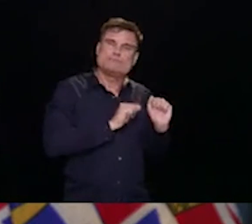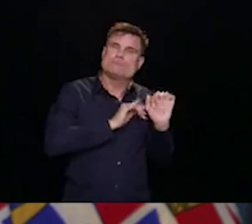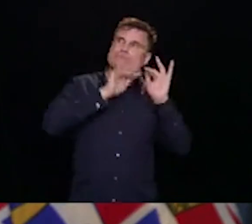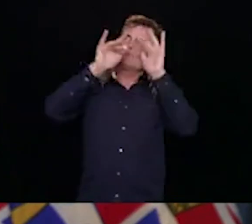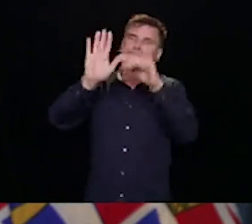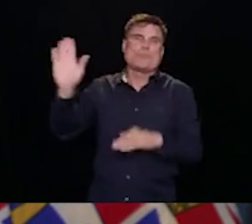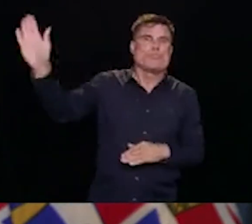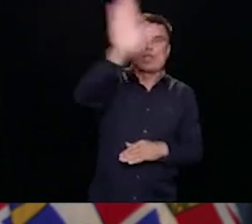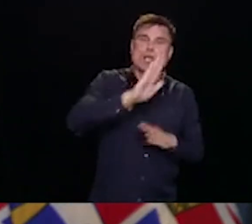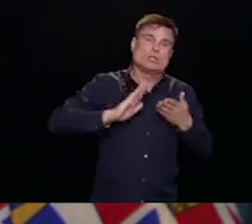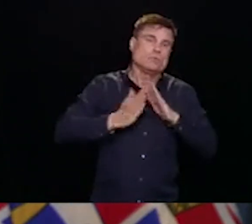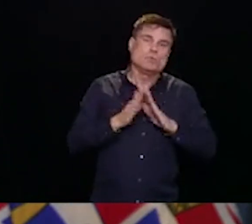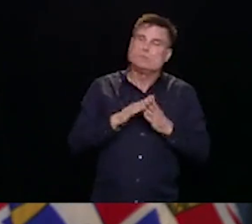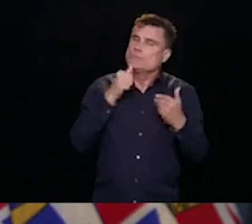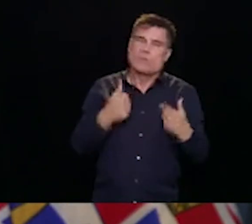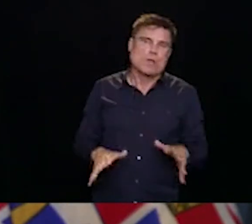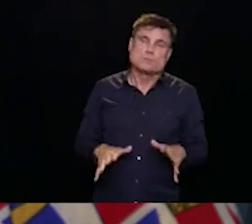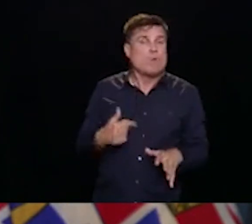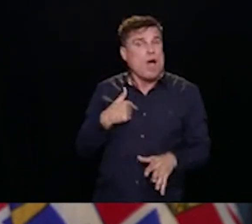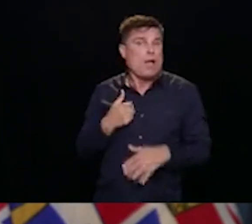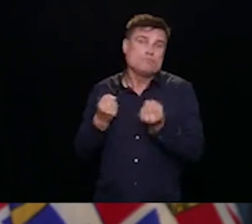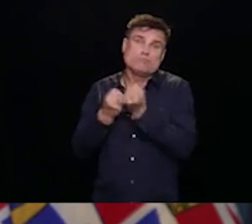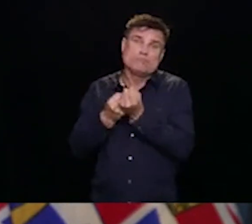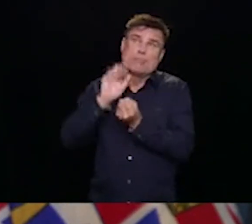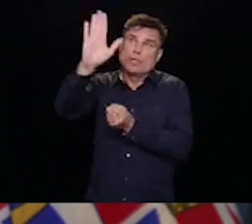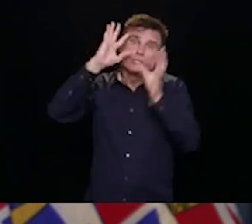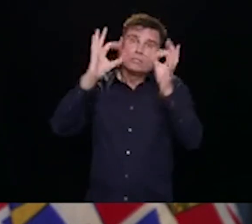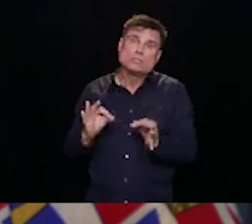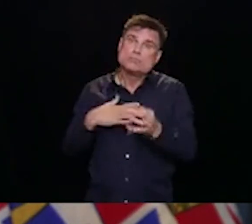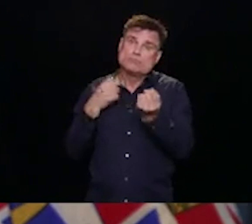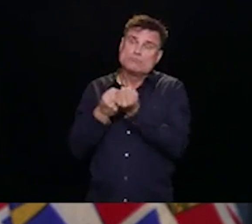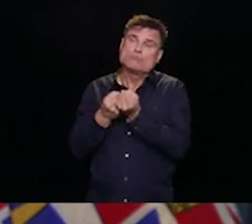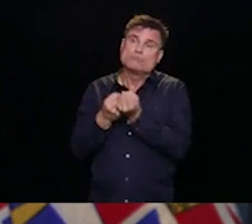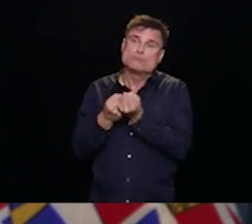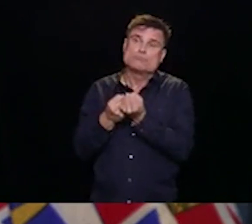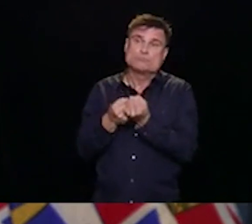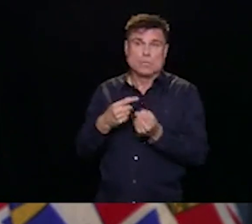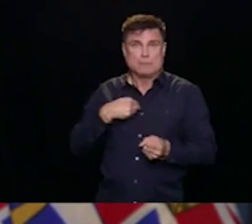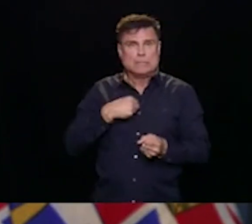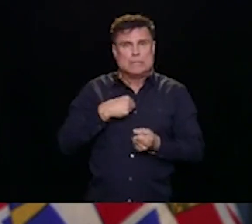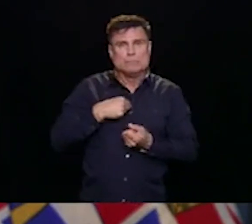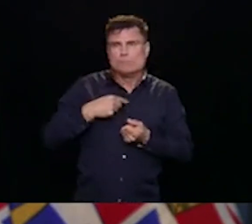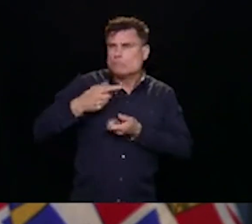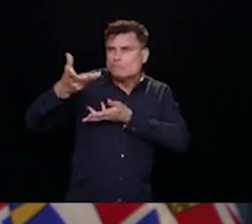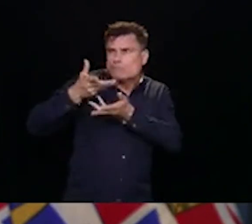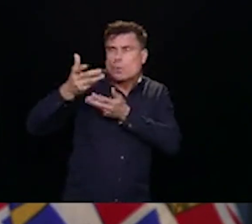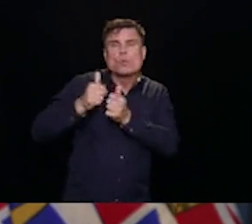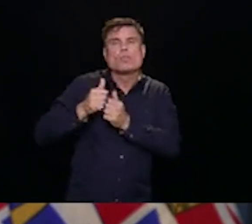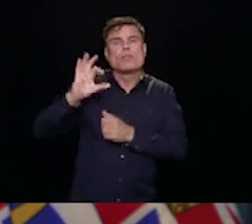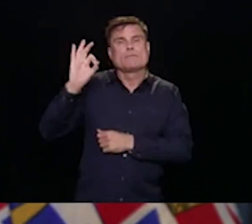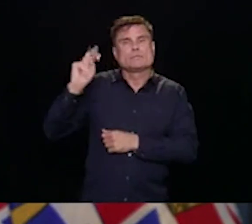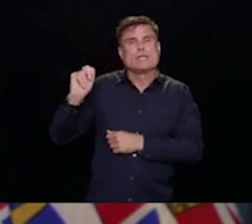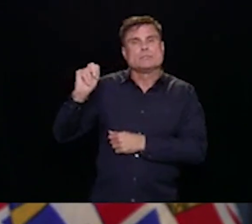very supportive of that. I'm working closely with the First Nations Health Authority to make sure we have what they need in place, to make sure they have